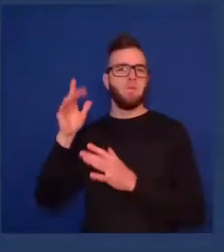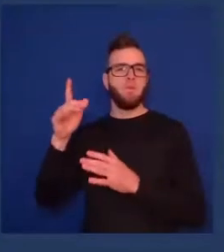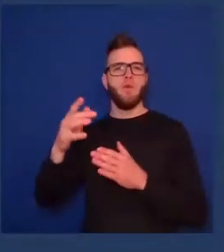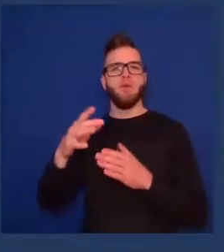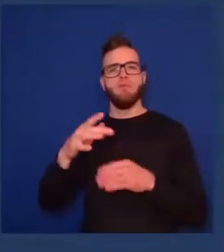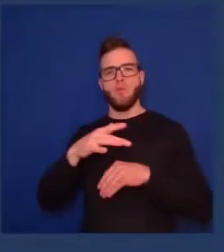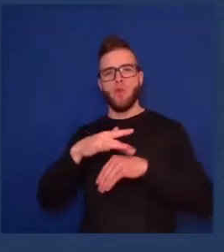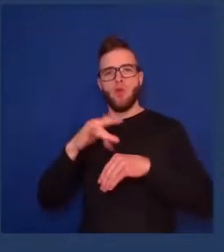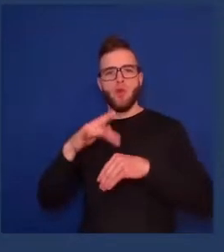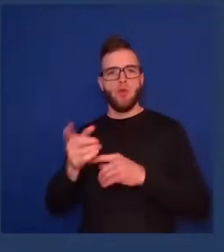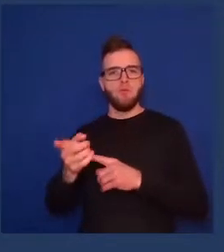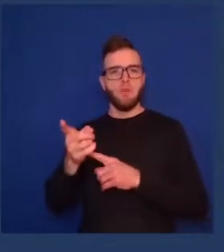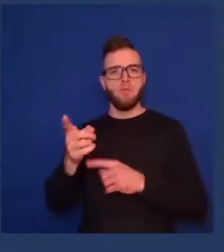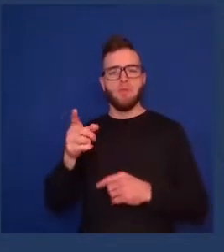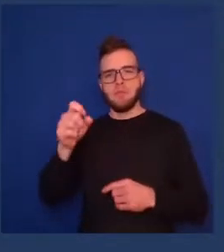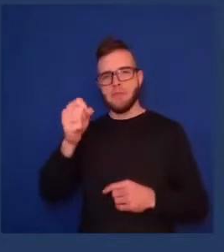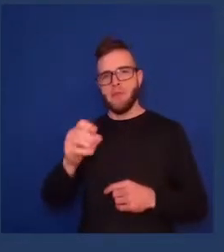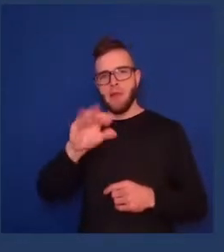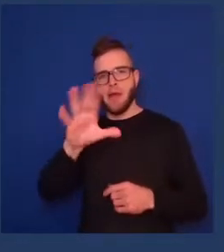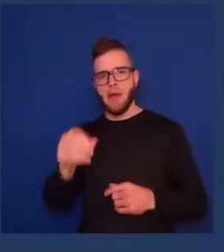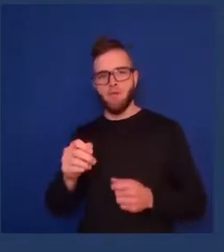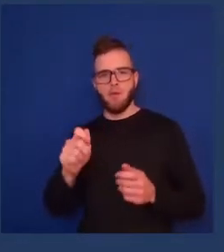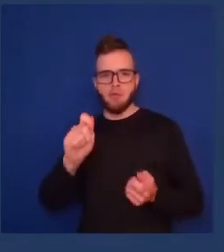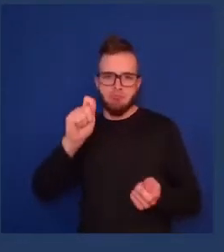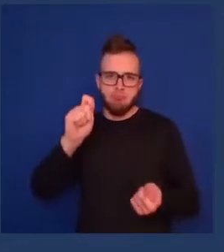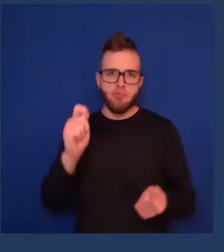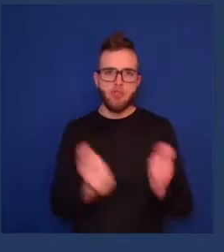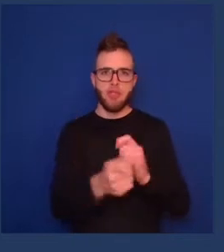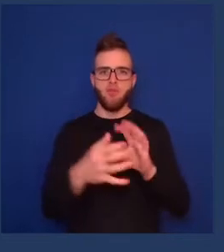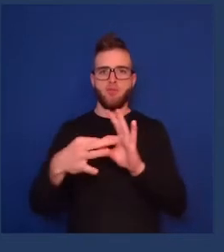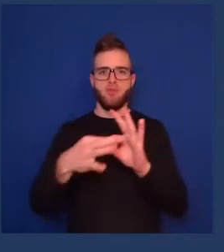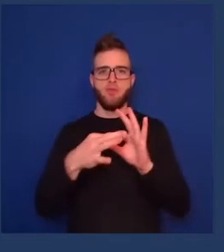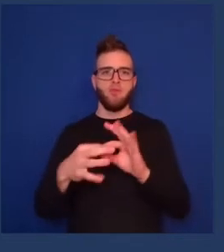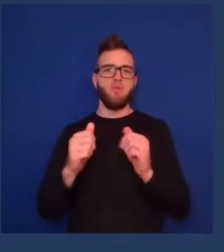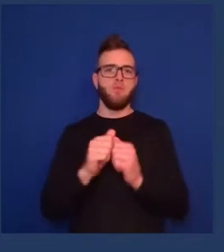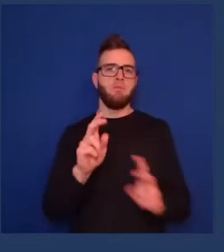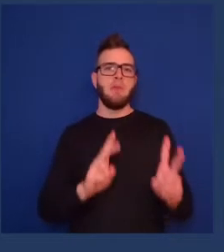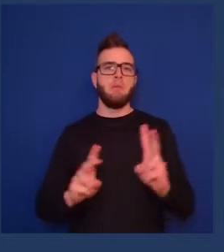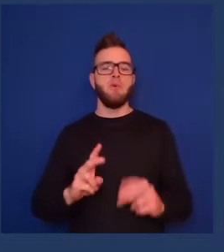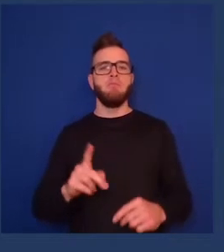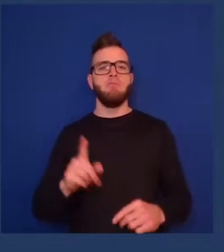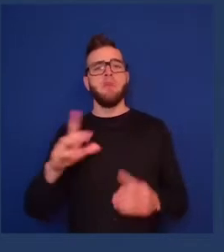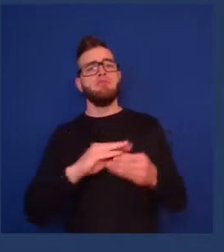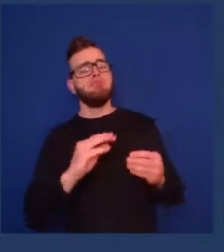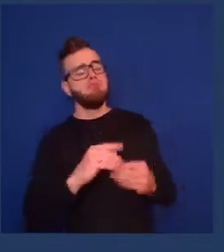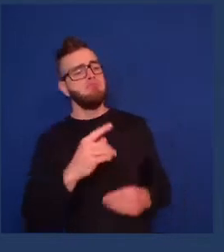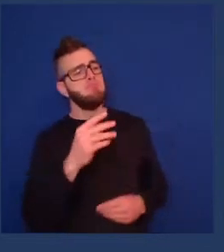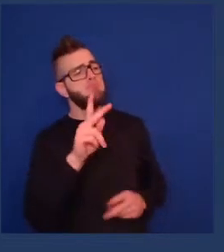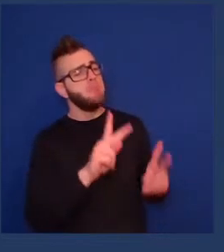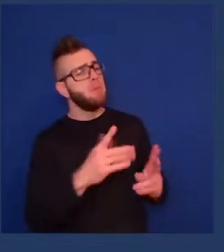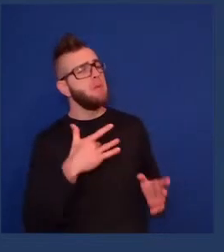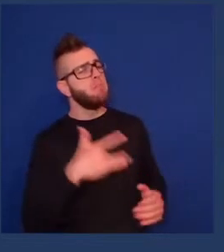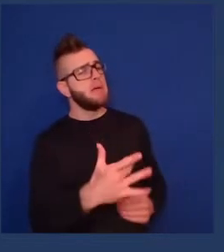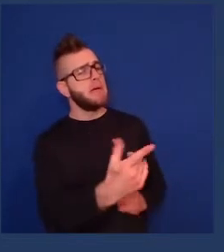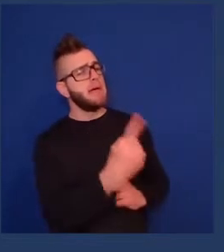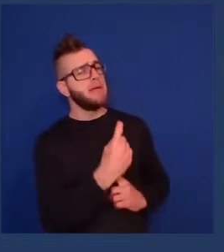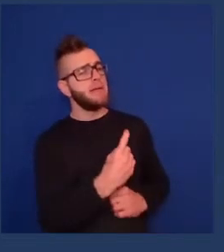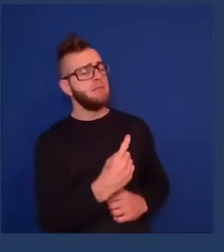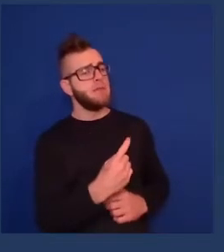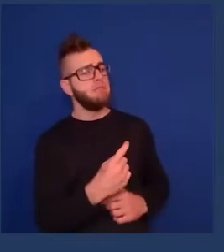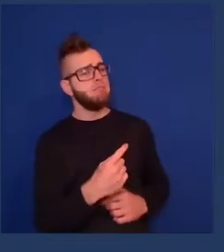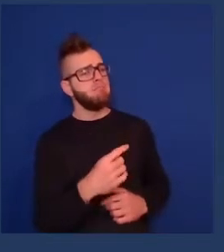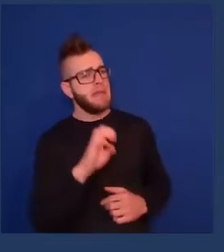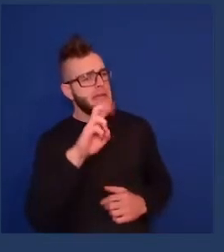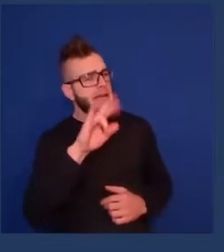moment when I was listening to Archbishop Desmond Tutu. This was some time ago when he was in the early stages of leading the Truth and Reconciliation work in